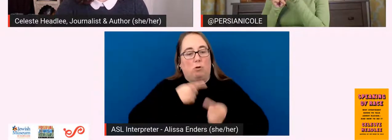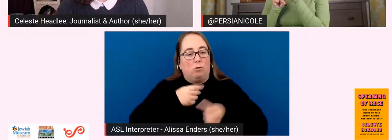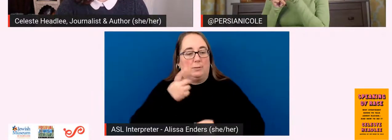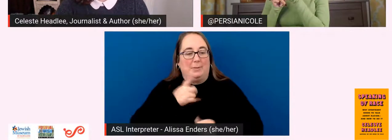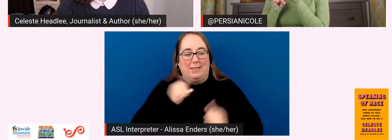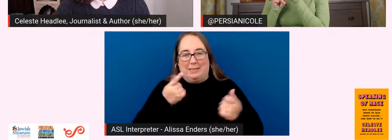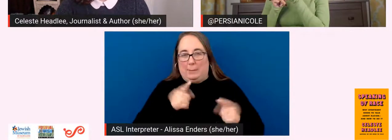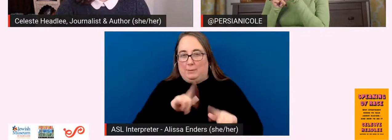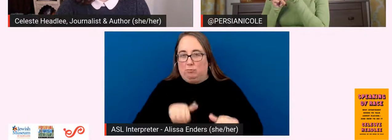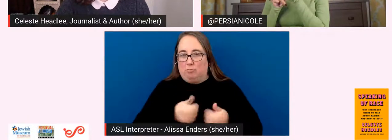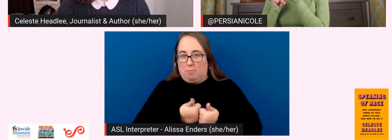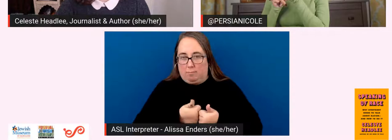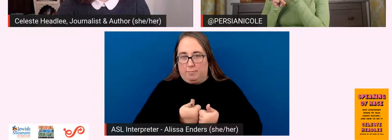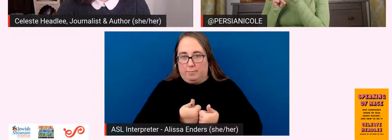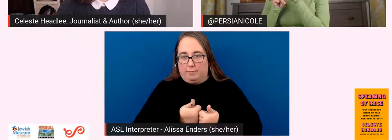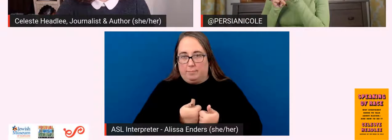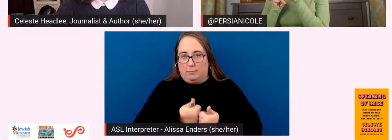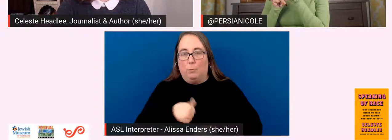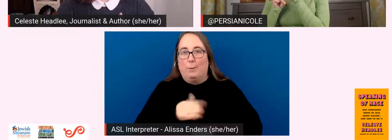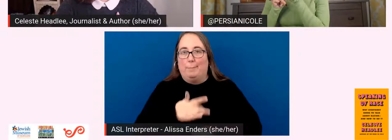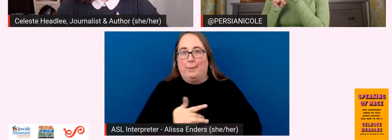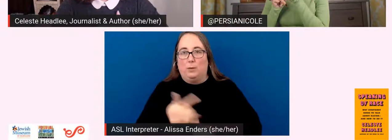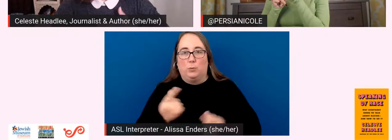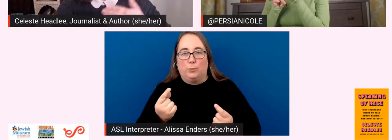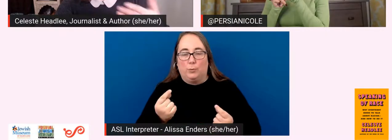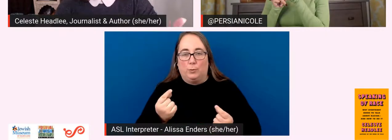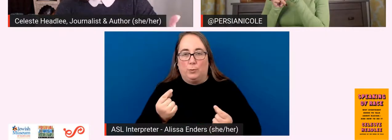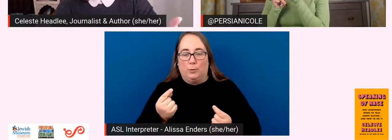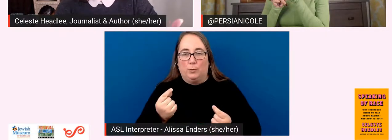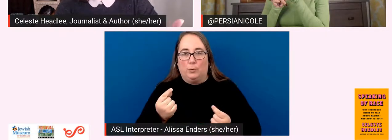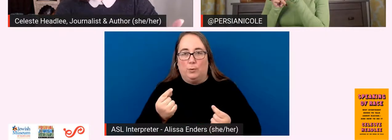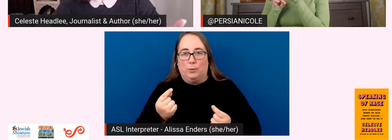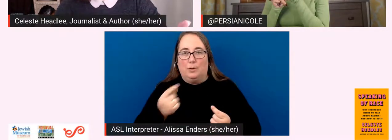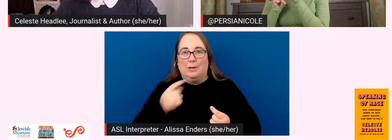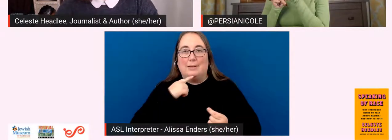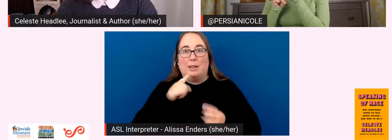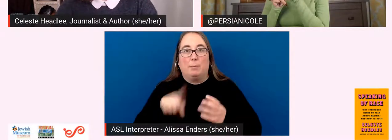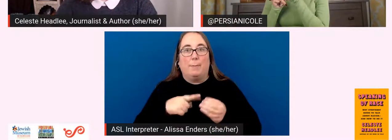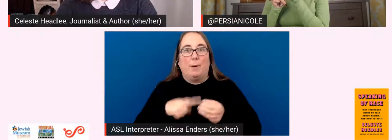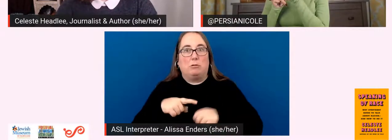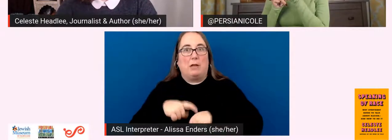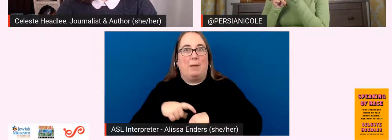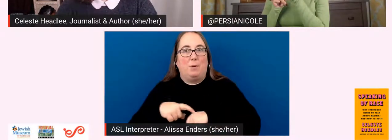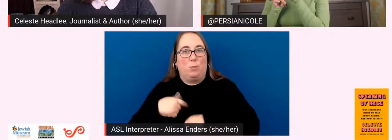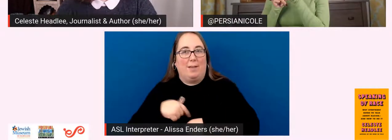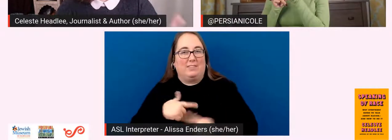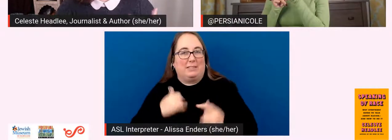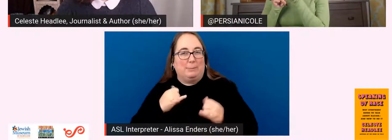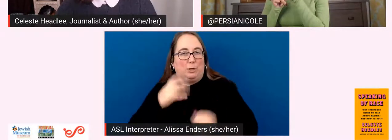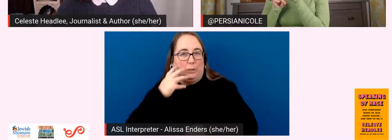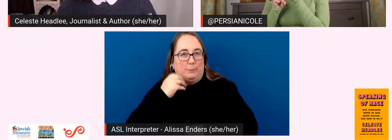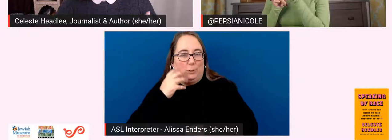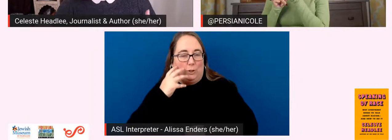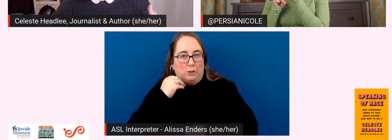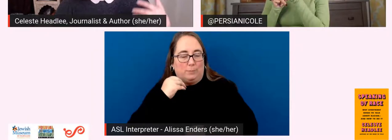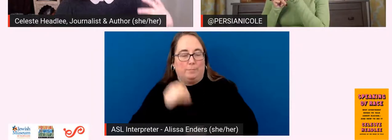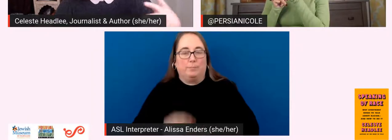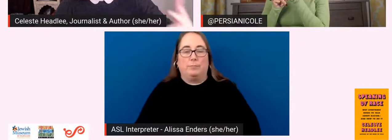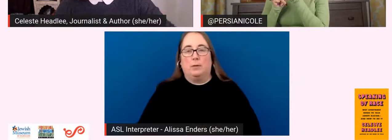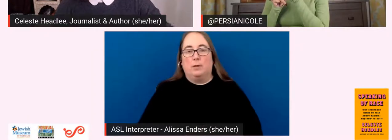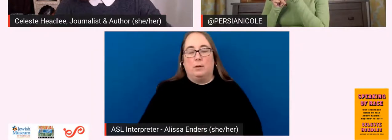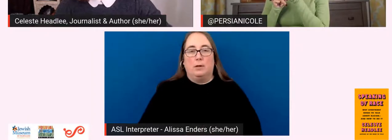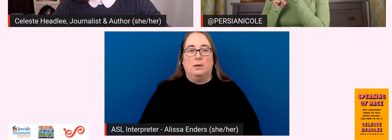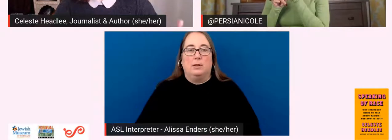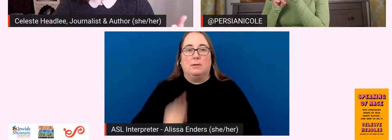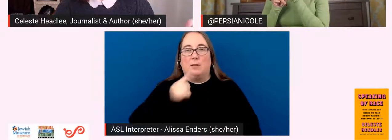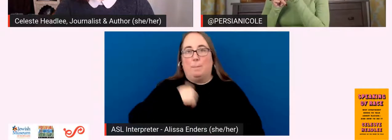that's challenging, we have a tendency to tell them about a time when we had a similar experience, right? So if somebody says,